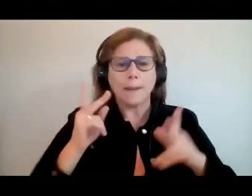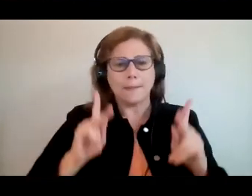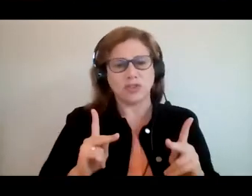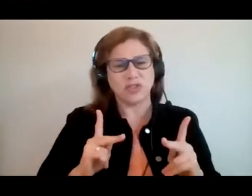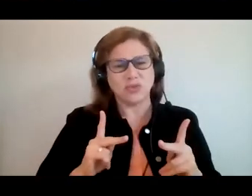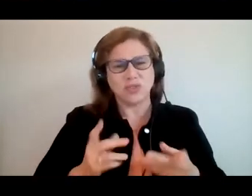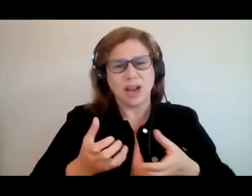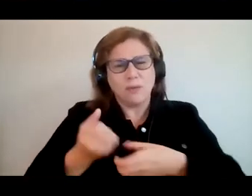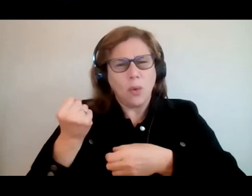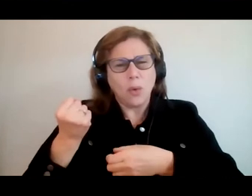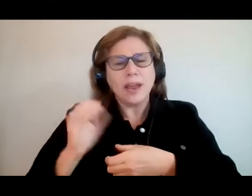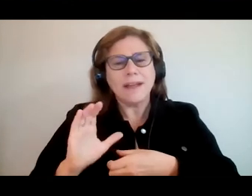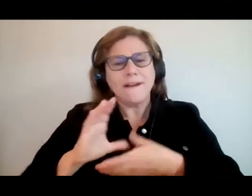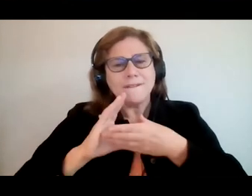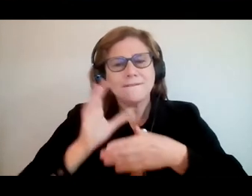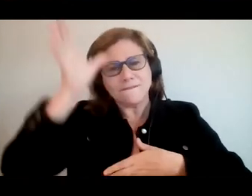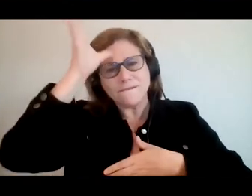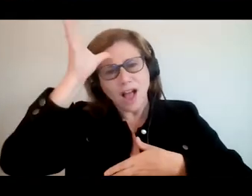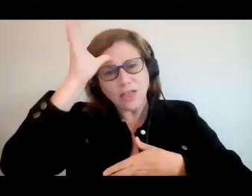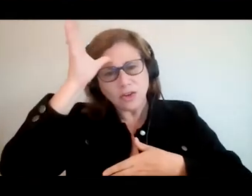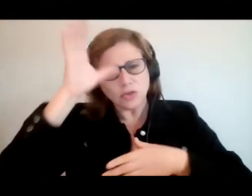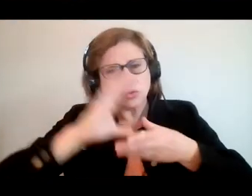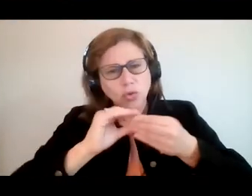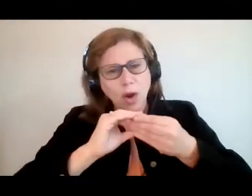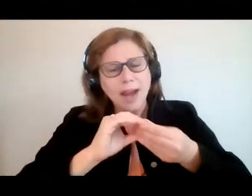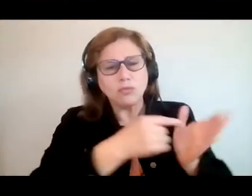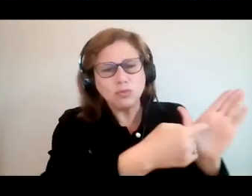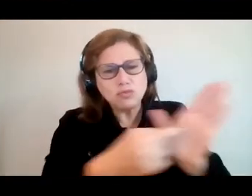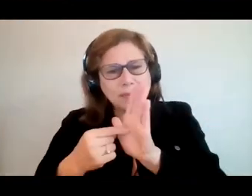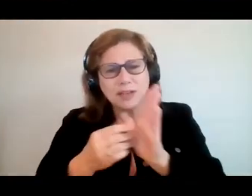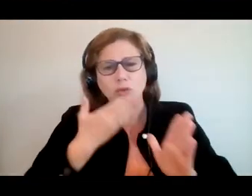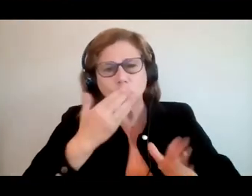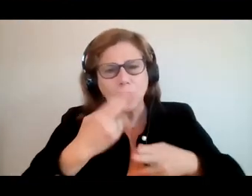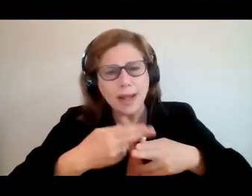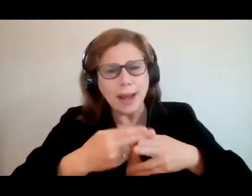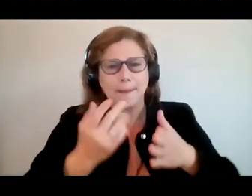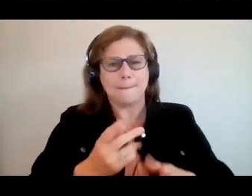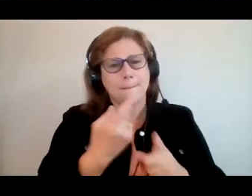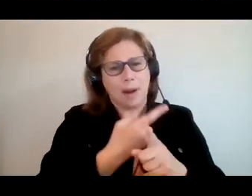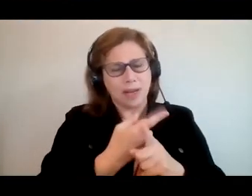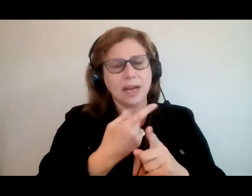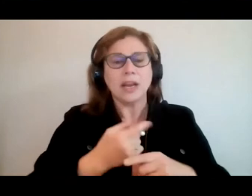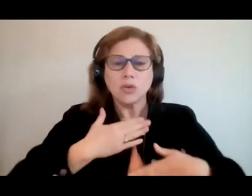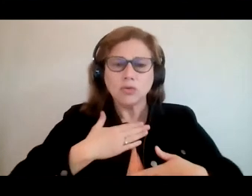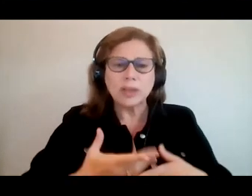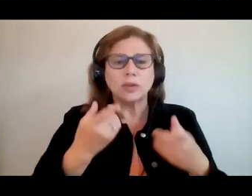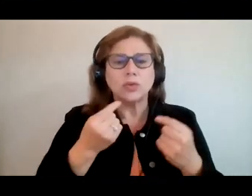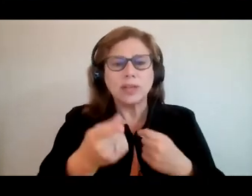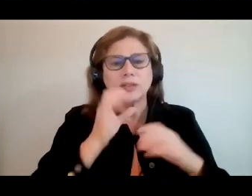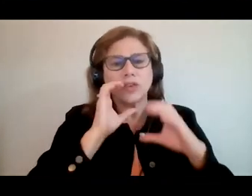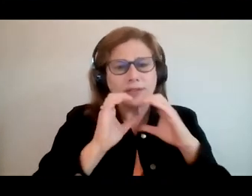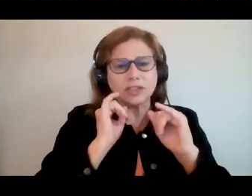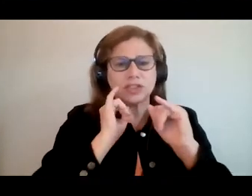to be able to represent his father's good name properly. So he was been willing to do these types of conversations and interviews. And